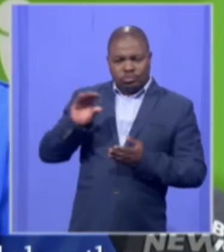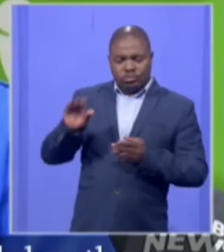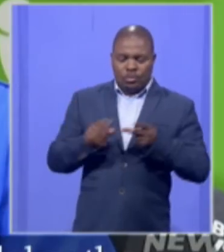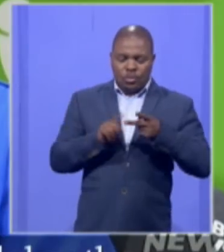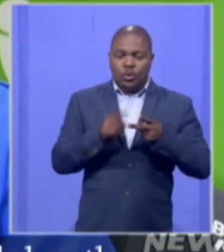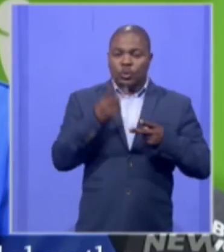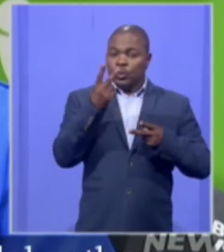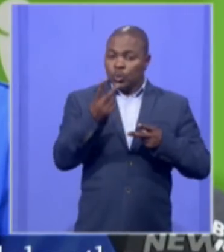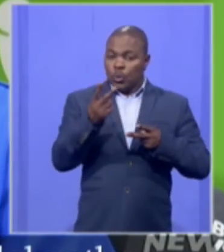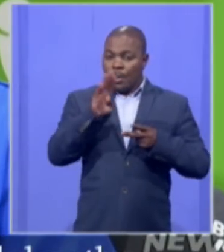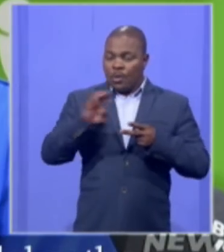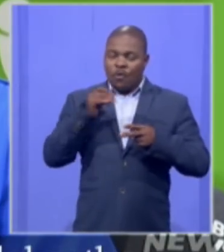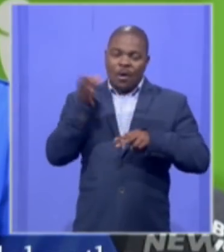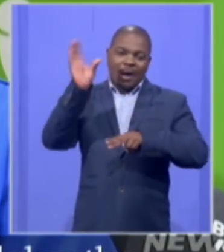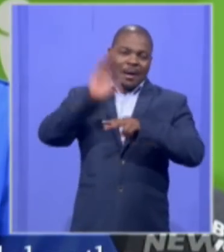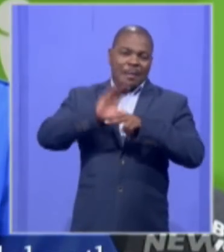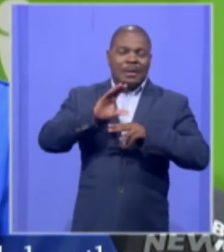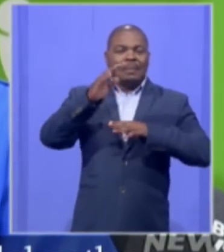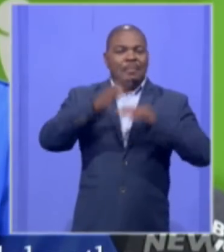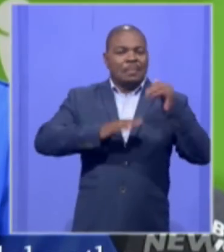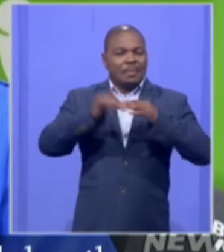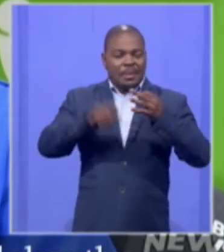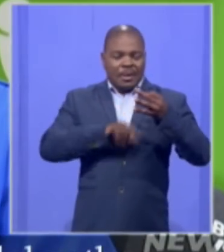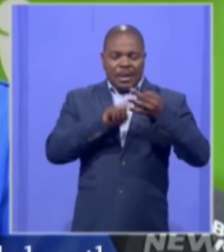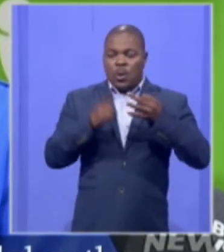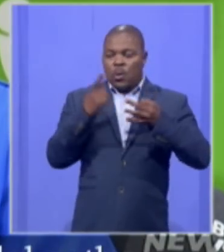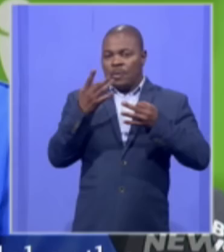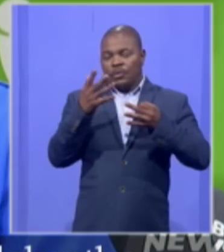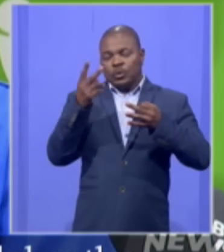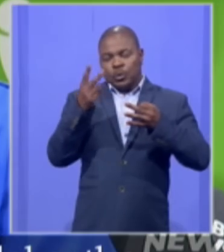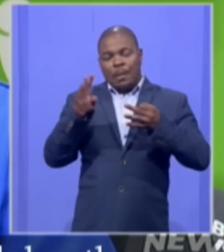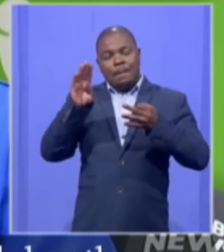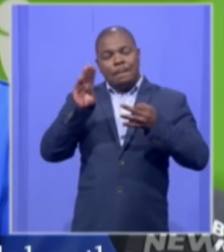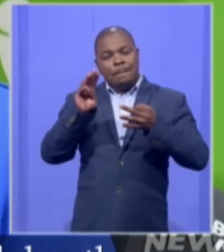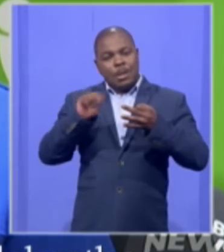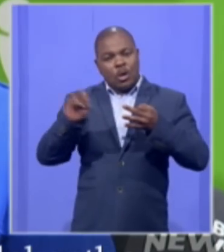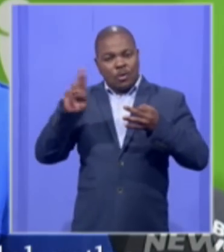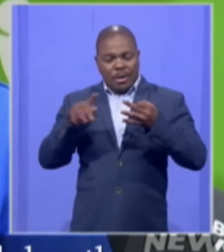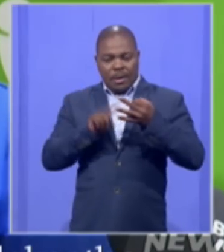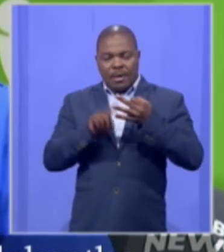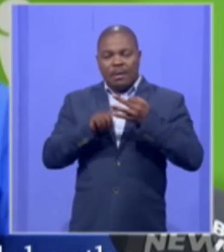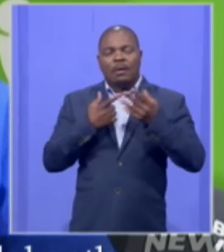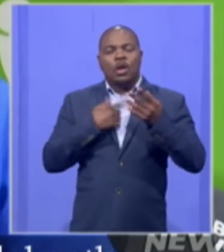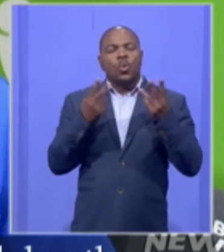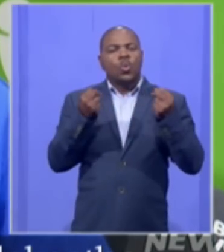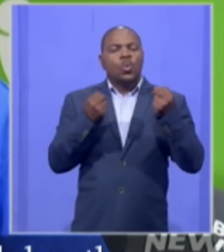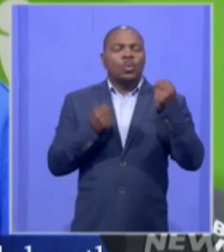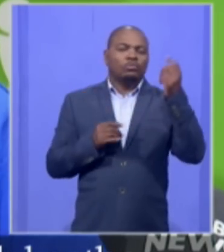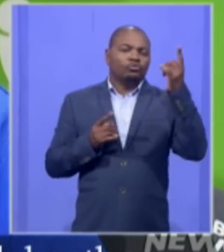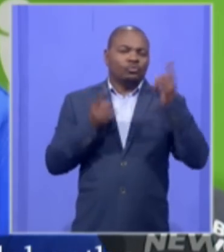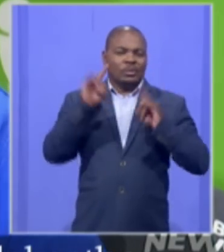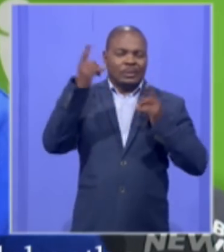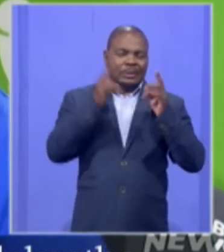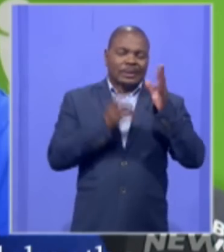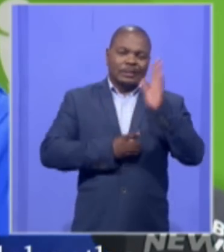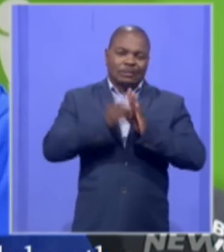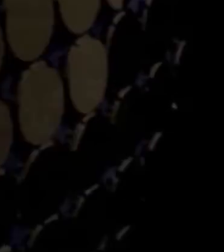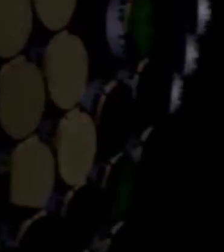for capital infrastructure, and 152 million rand through the new urban development financing